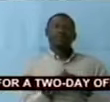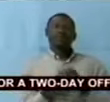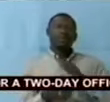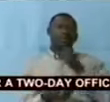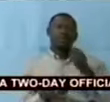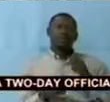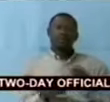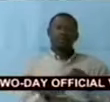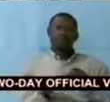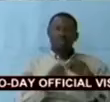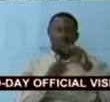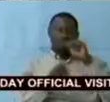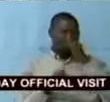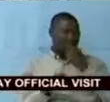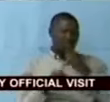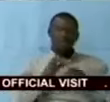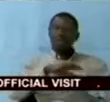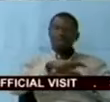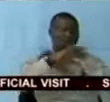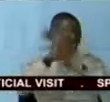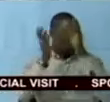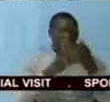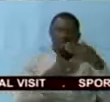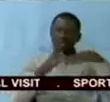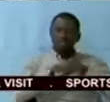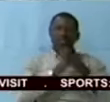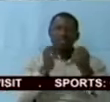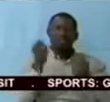smash everyone inside. How many